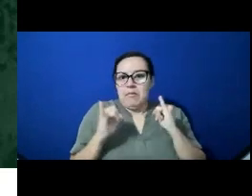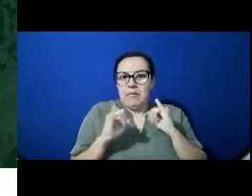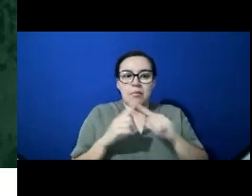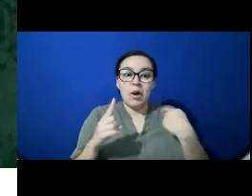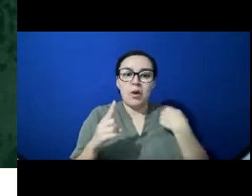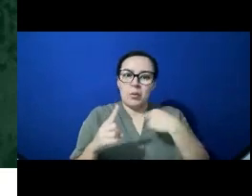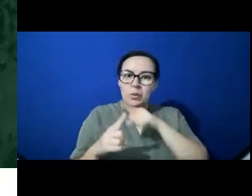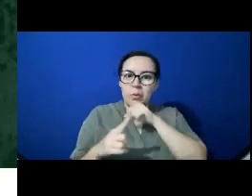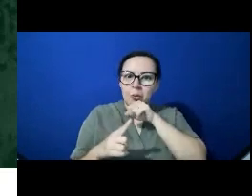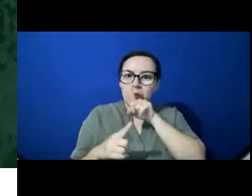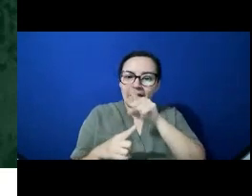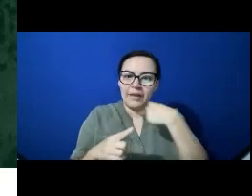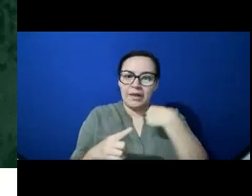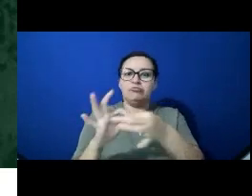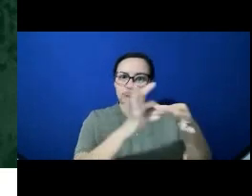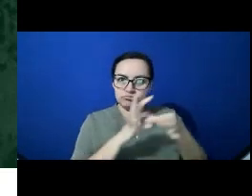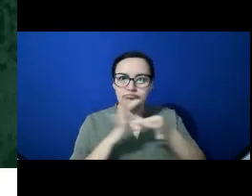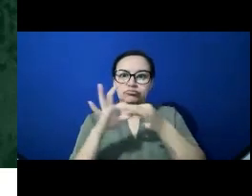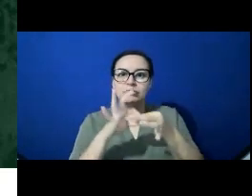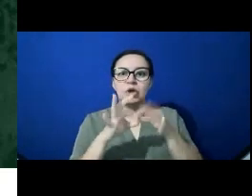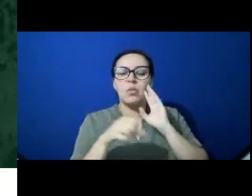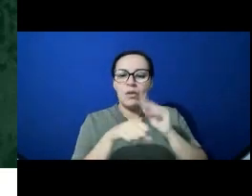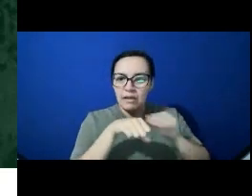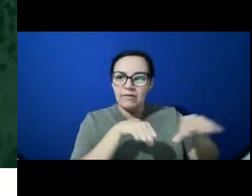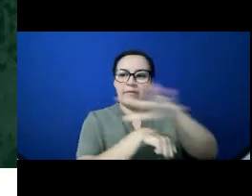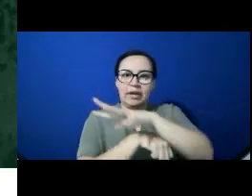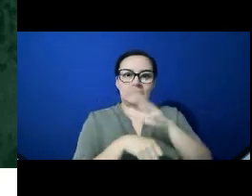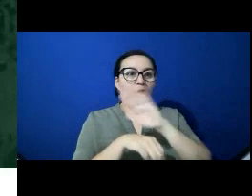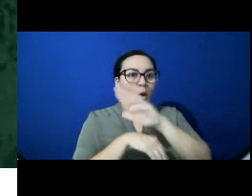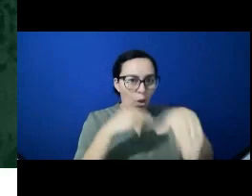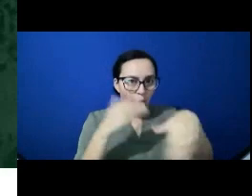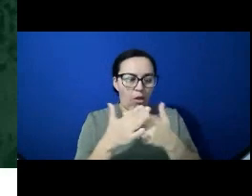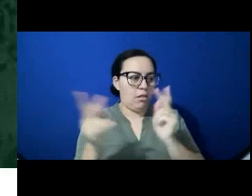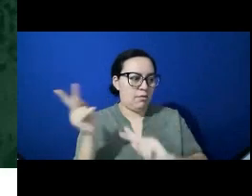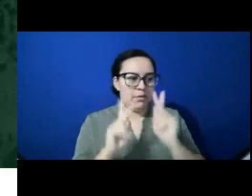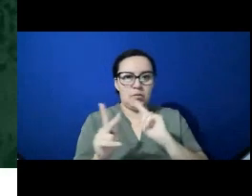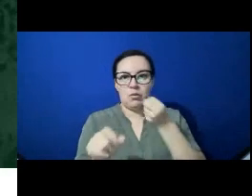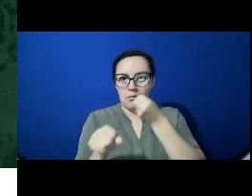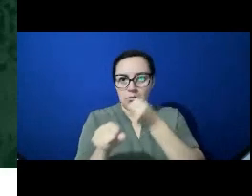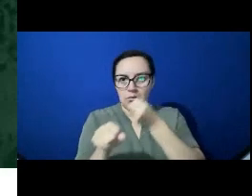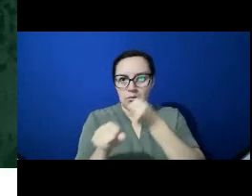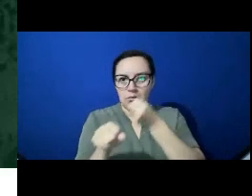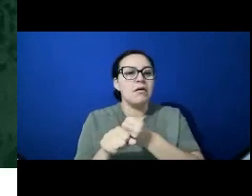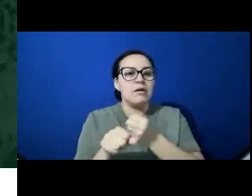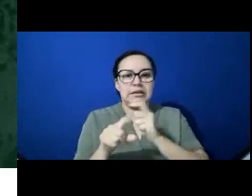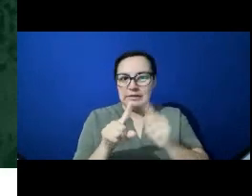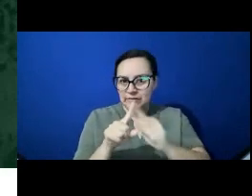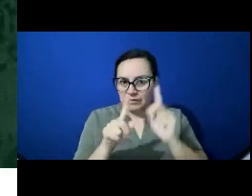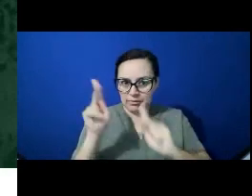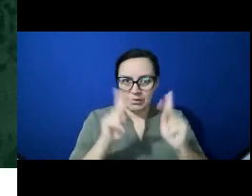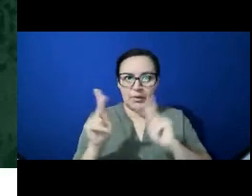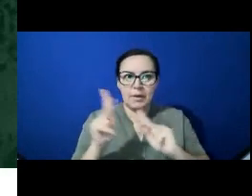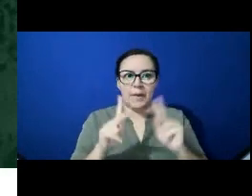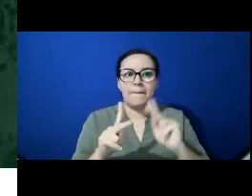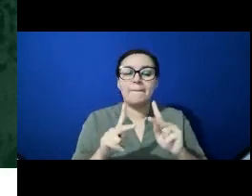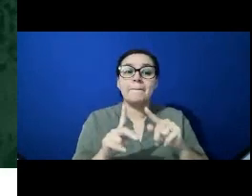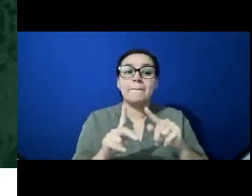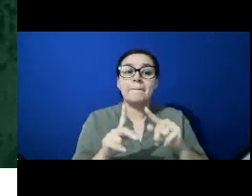and the people that we serve, and that we are all being affected by these impacts and changes that we're having on